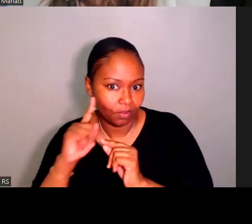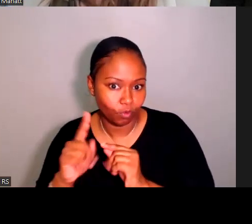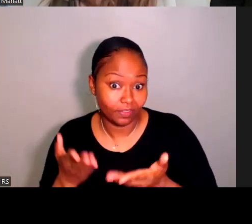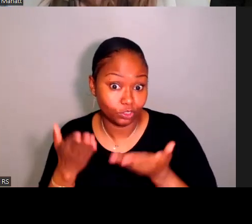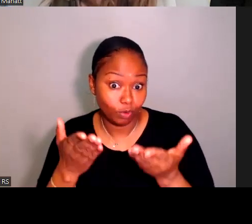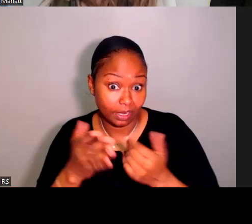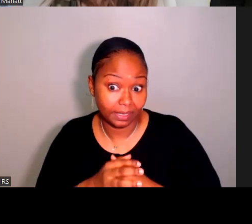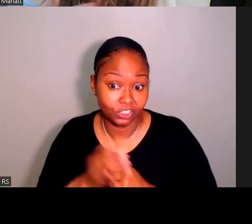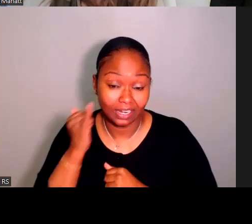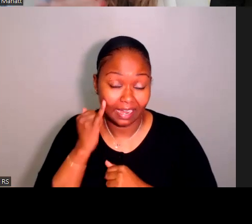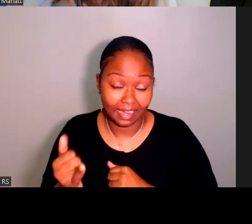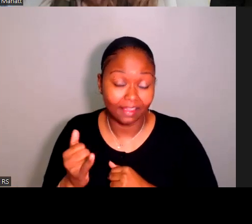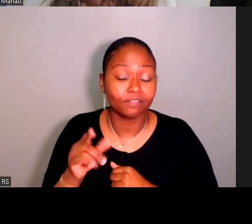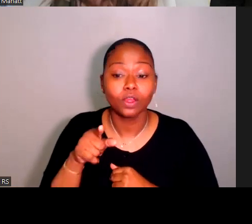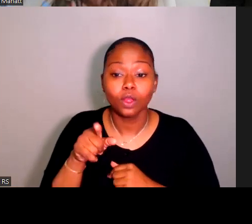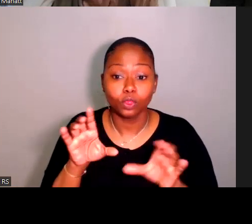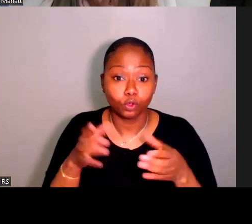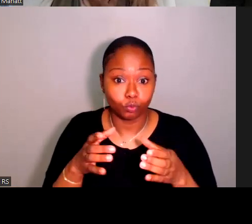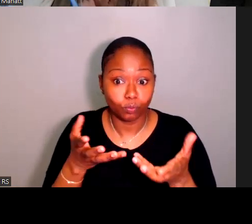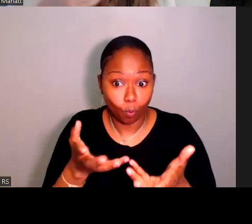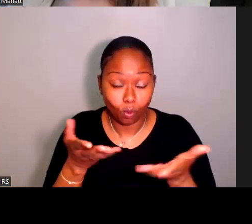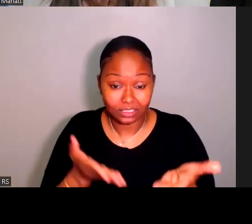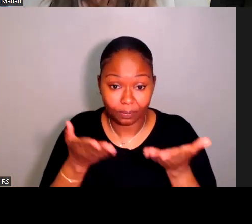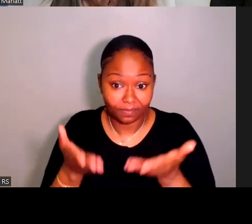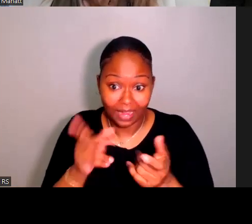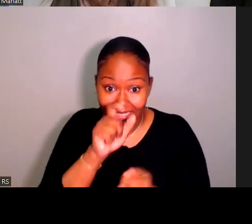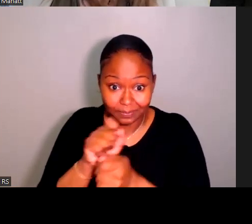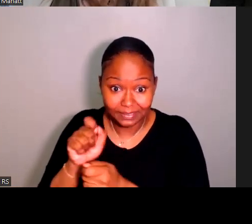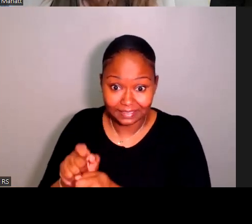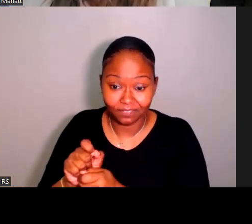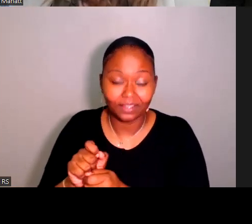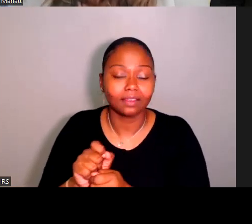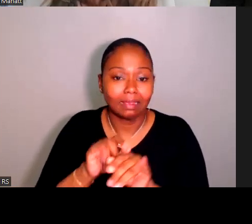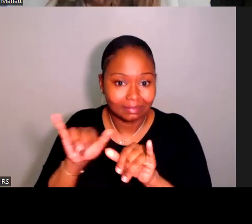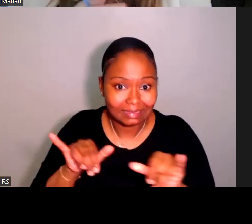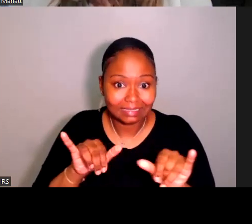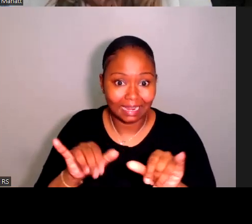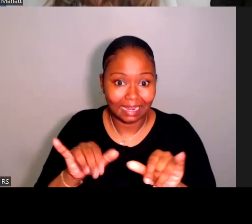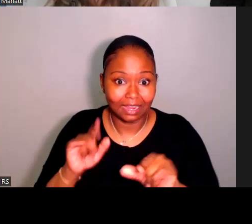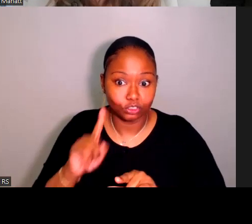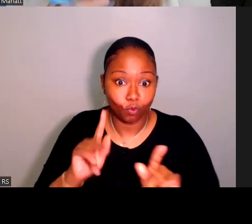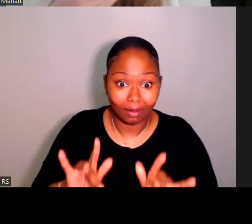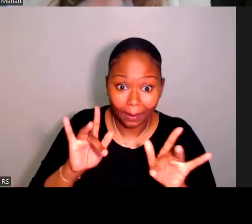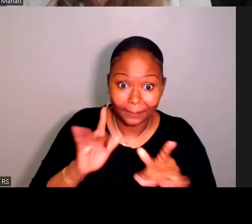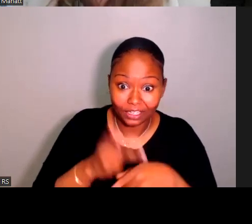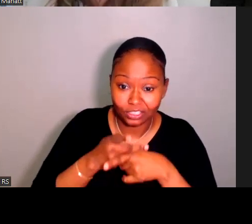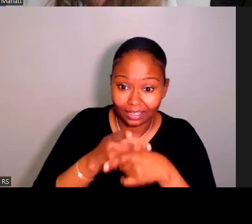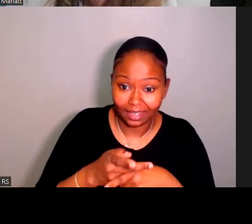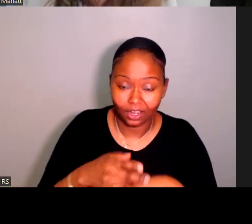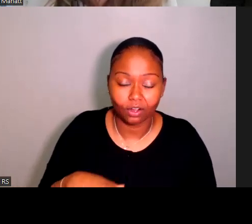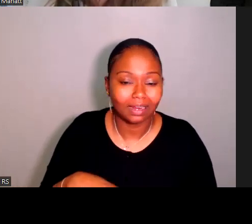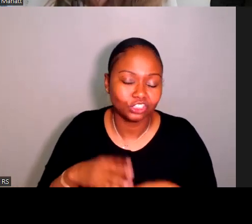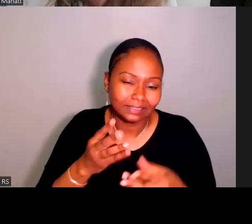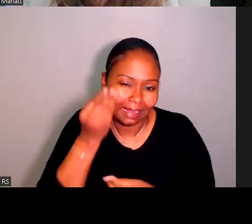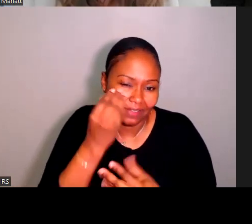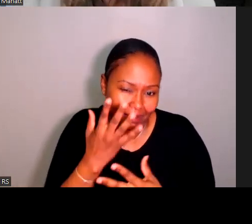wants to kind of provide very specific standards in a situation of compassionate care that is elevated and kind of acknowledge that in